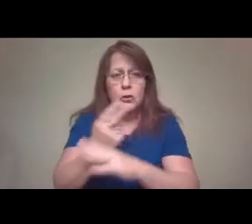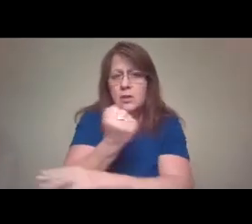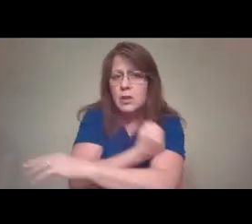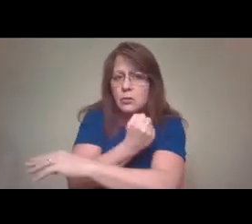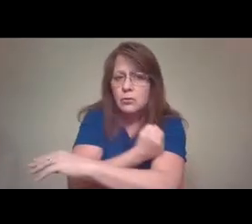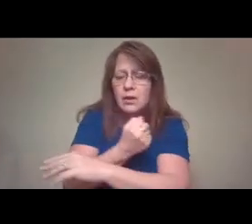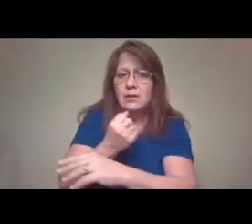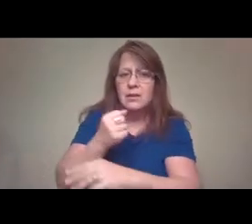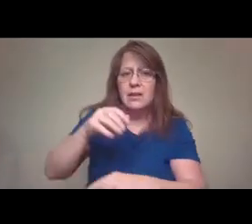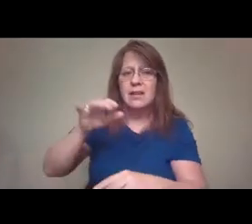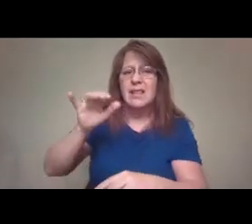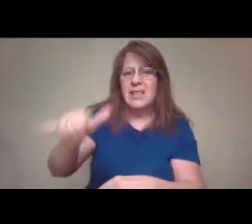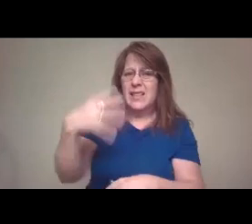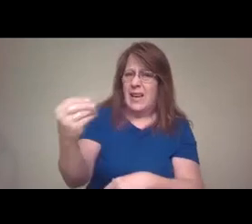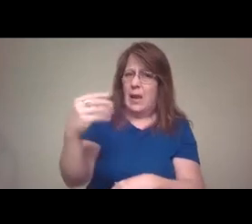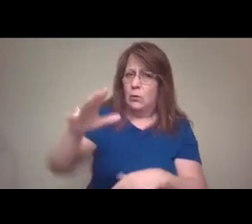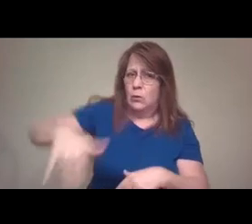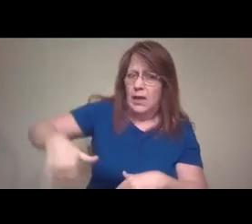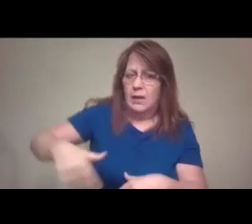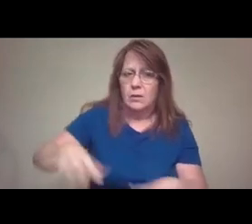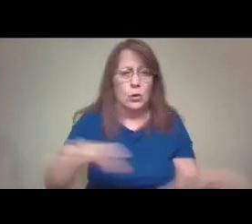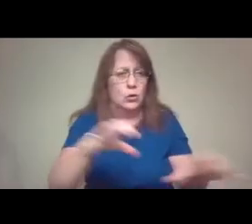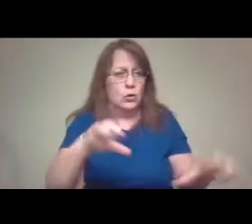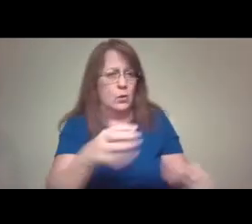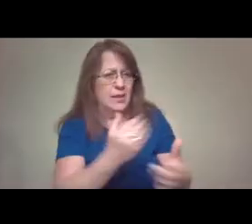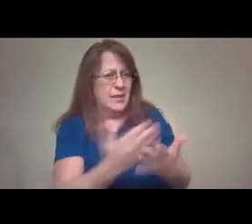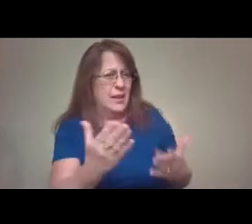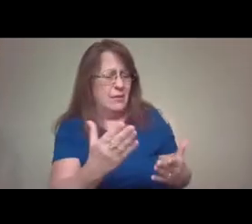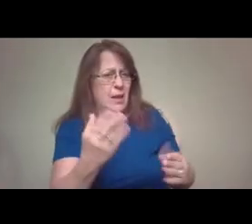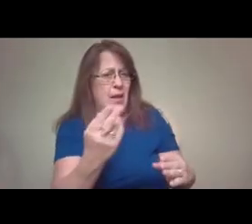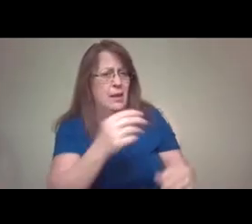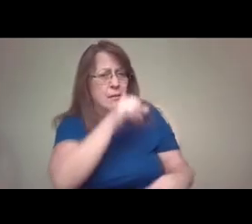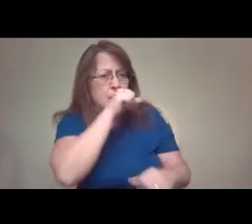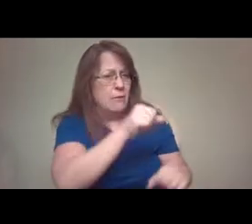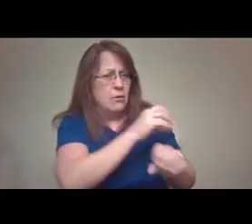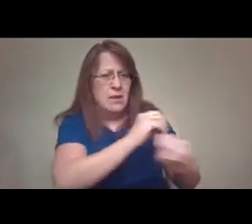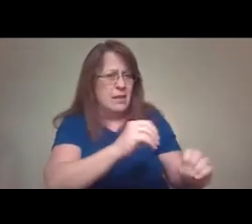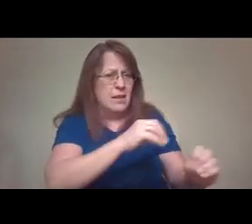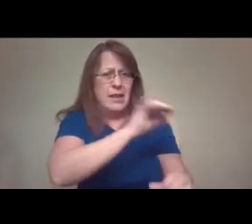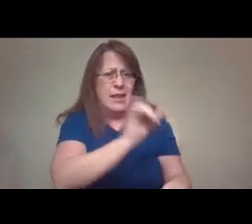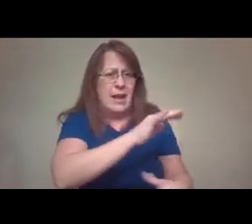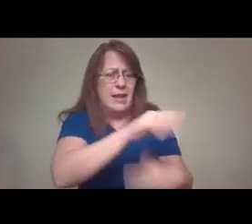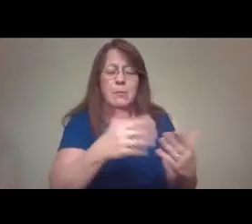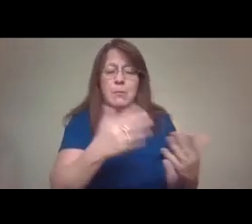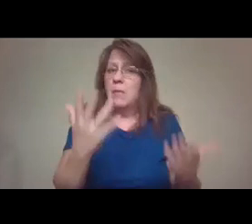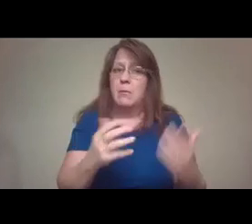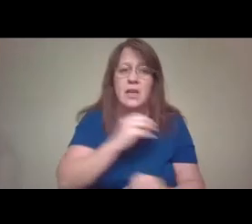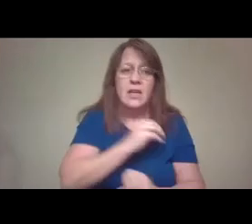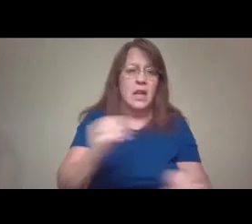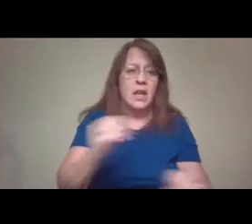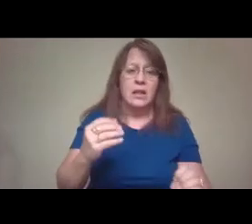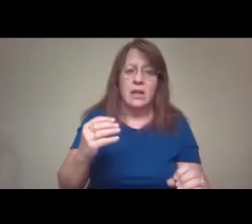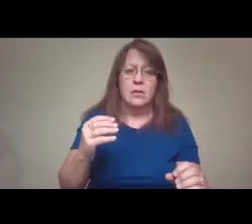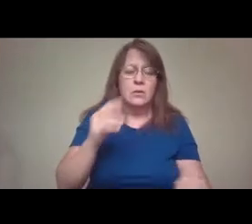love. Or doing stuff that's just not like him. It might be nothing to worry about. It might just be high school. Or it might be